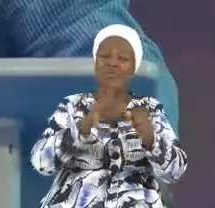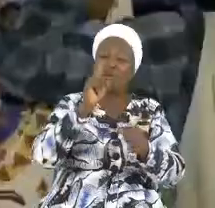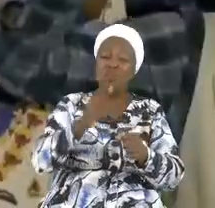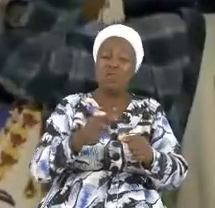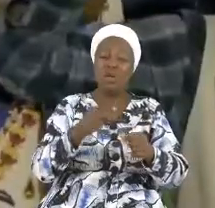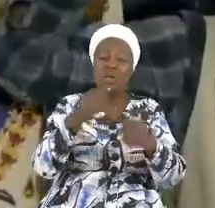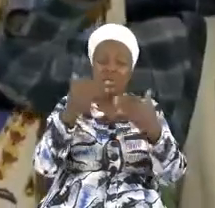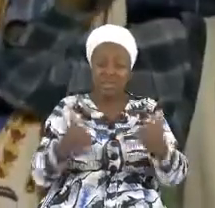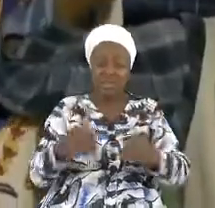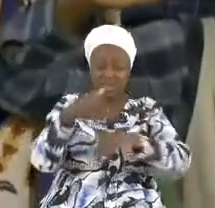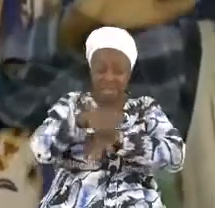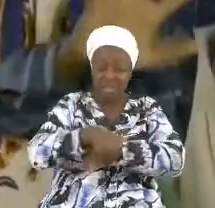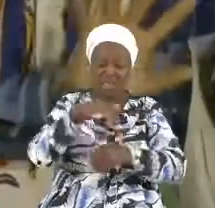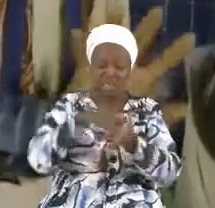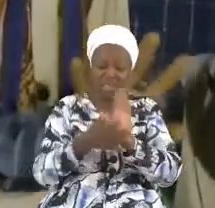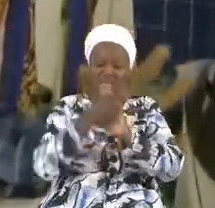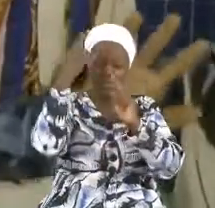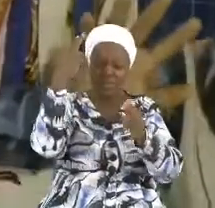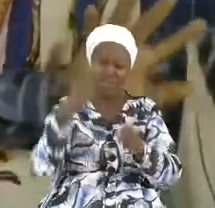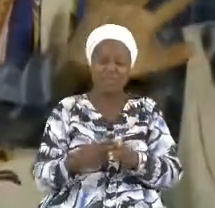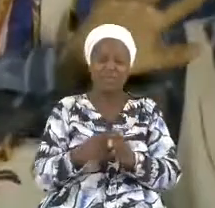Jesus' name.